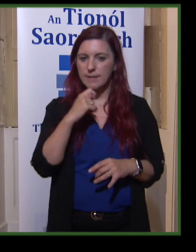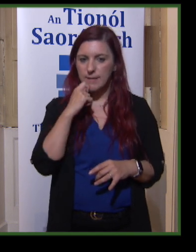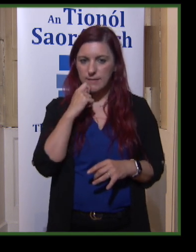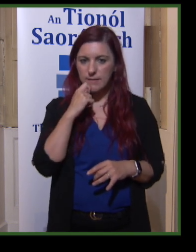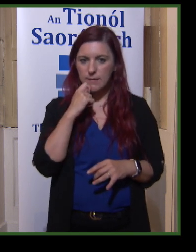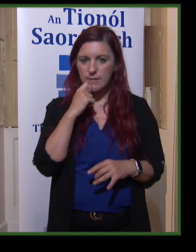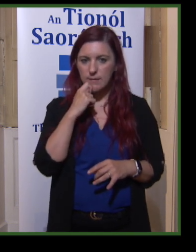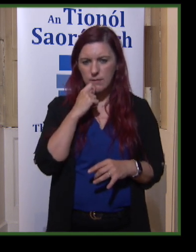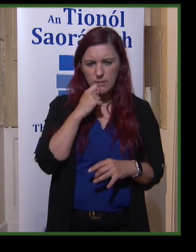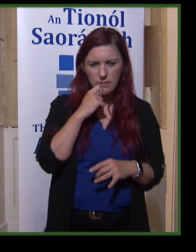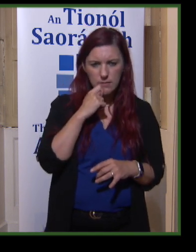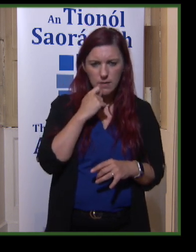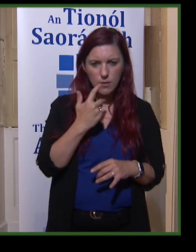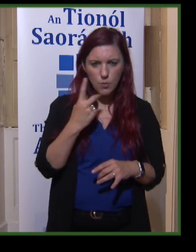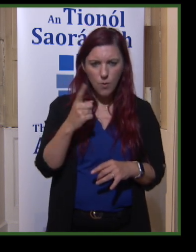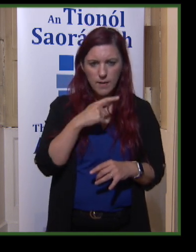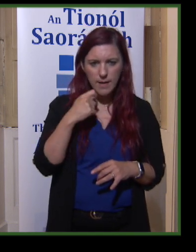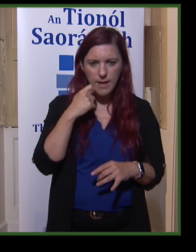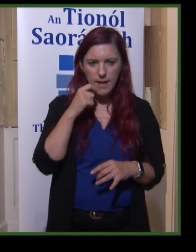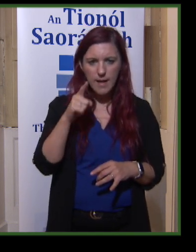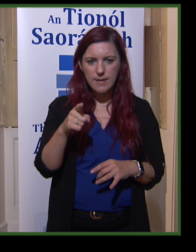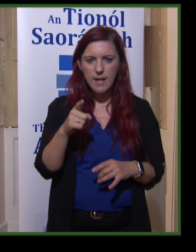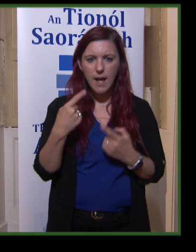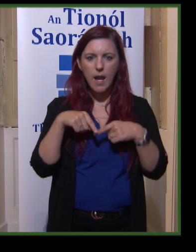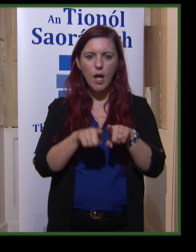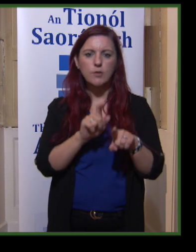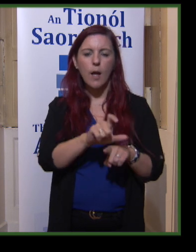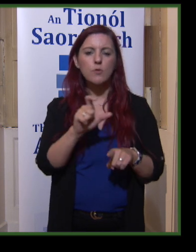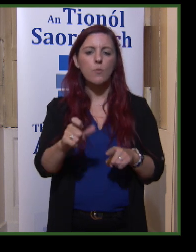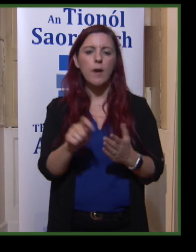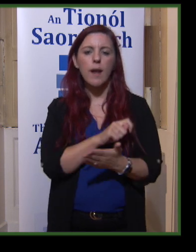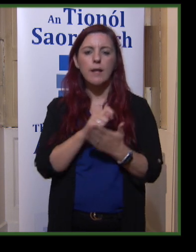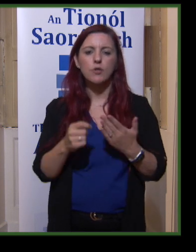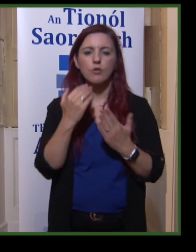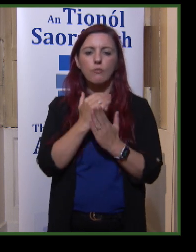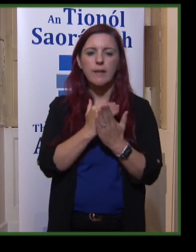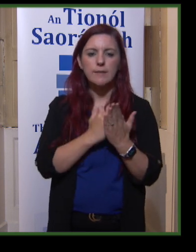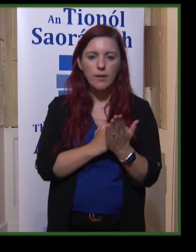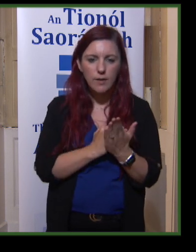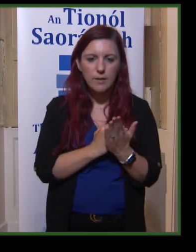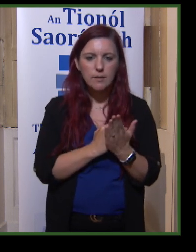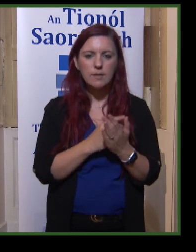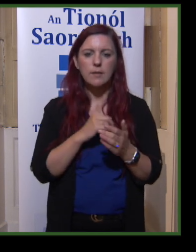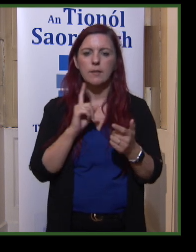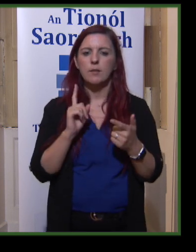election criteria, as in over 18 years of age, 80 years old and not necessarily an Irish